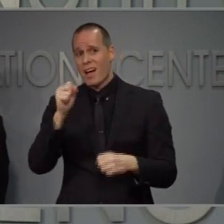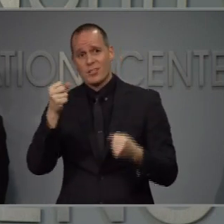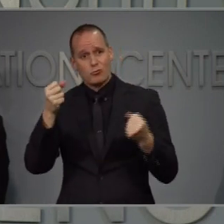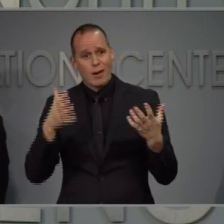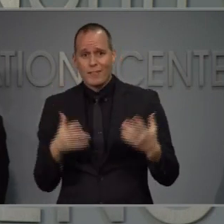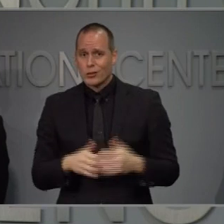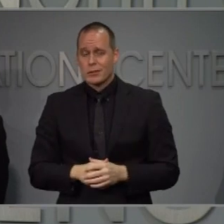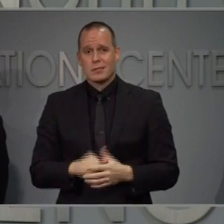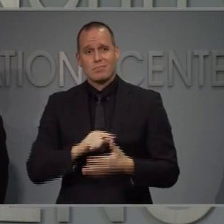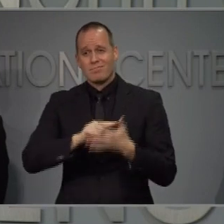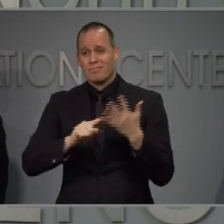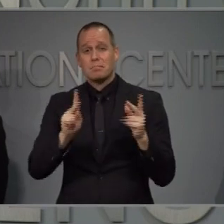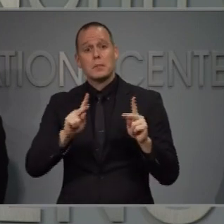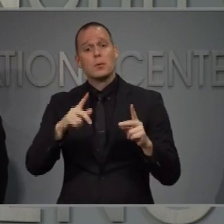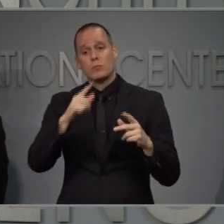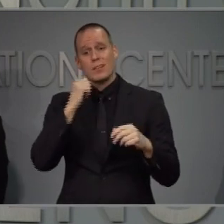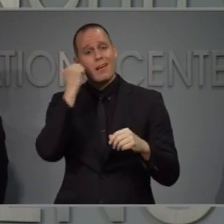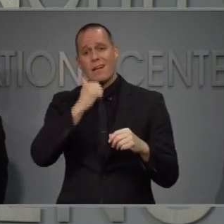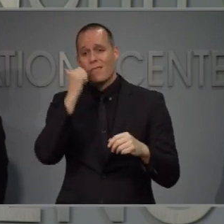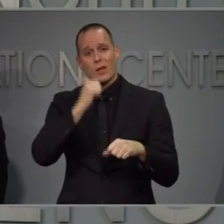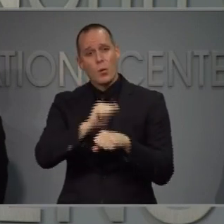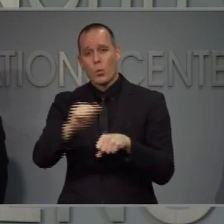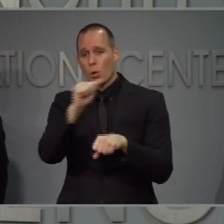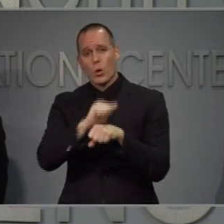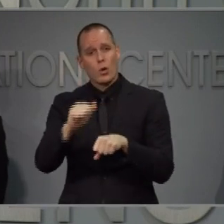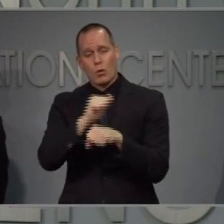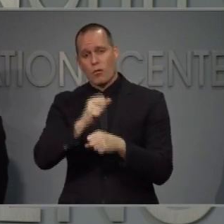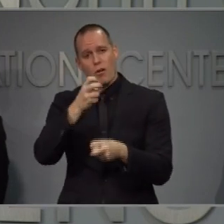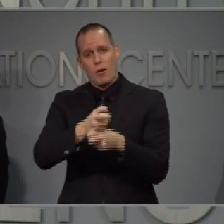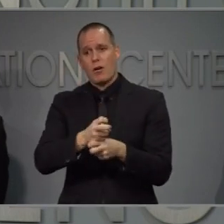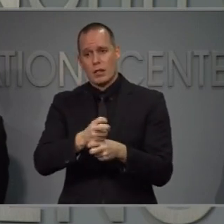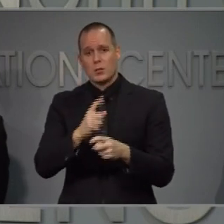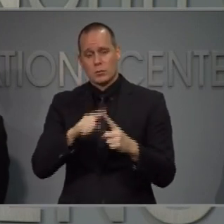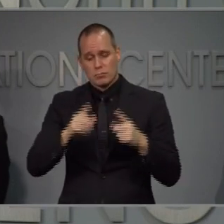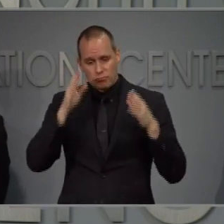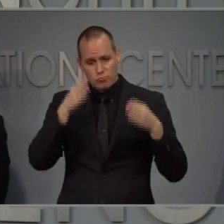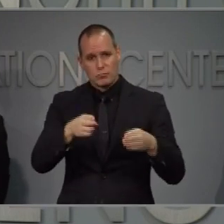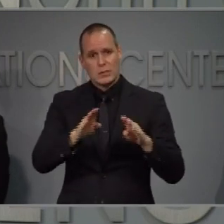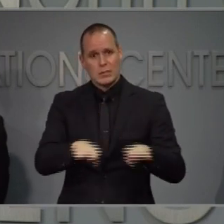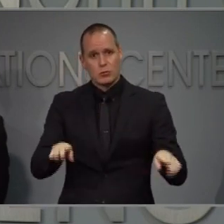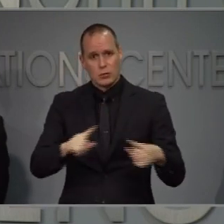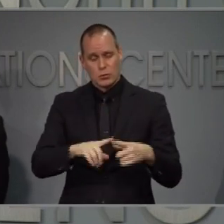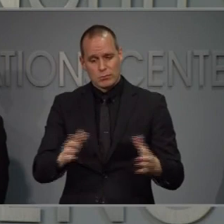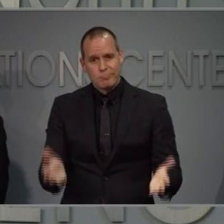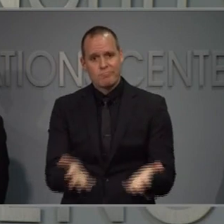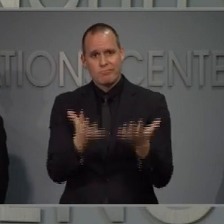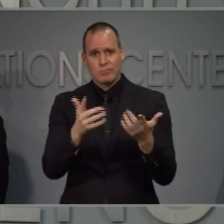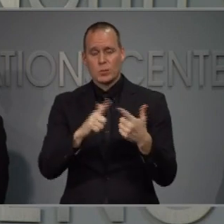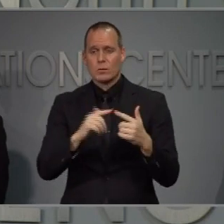to work hard every single day to make sure that our children can get the best education that